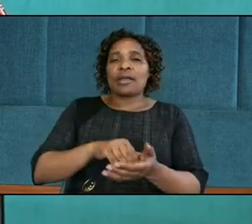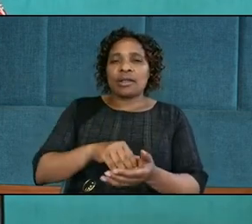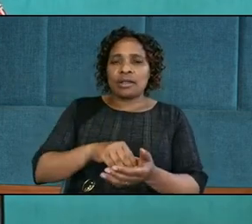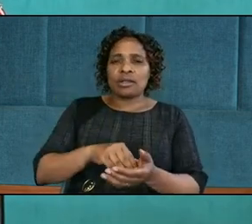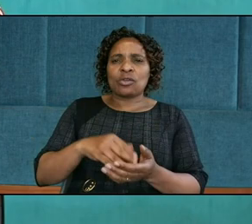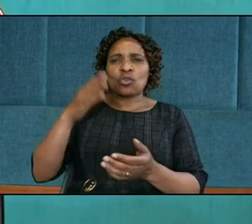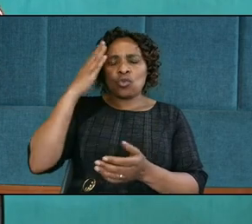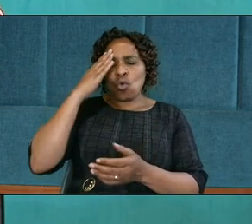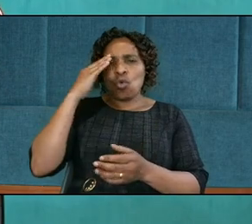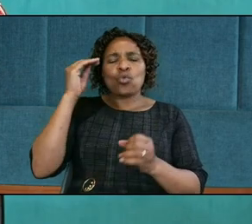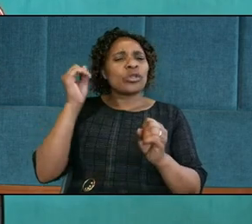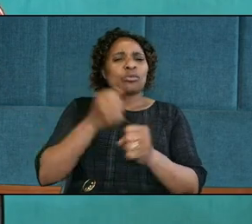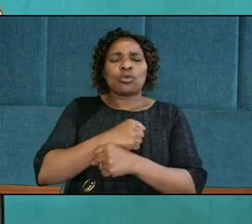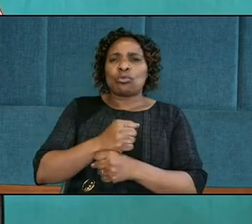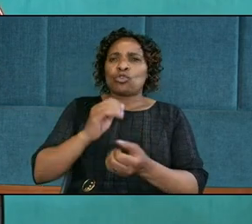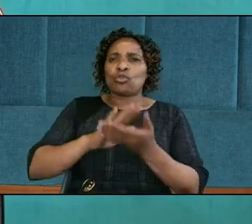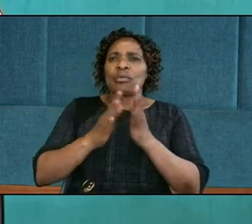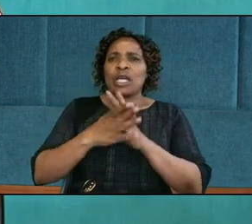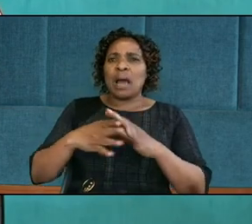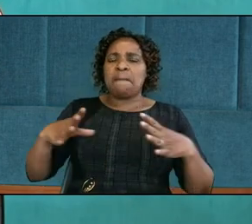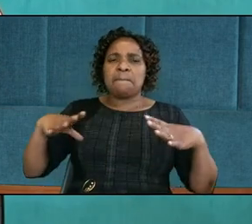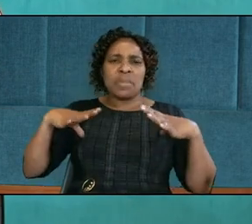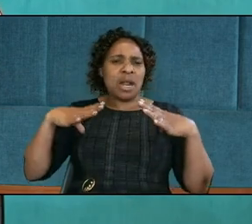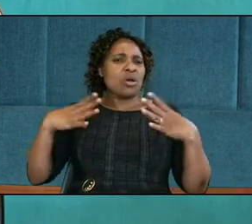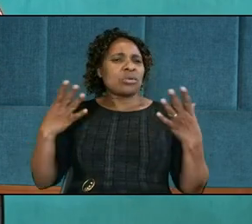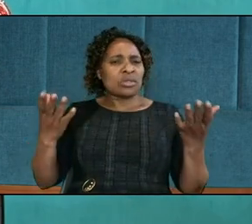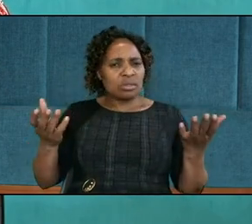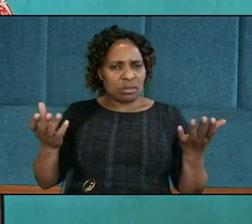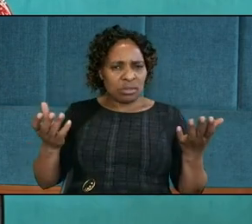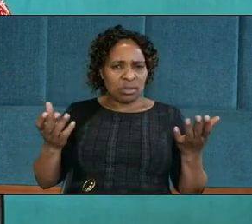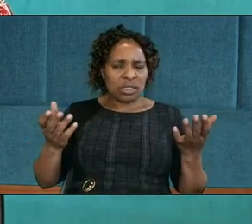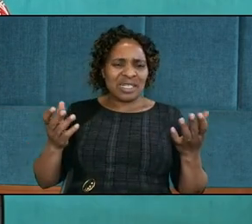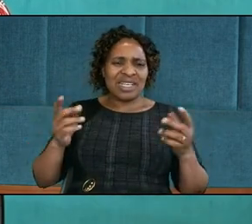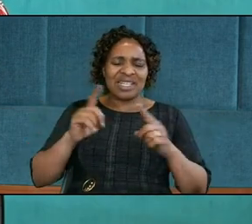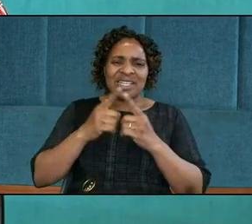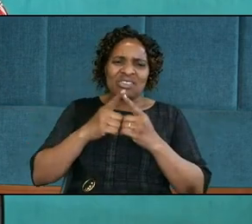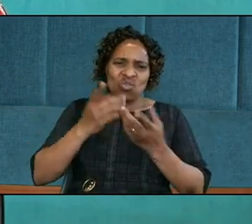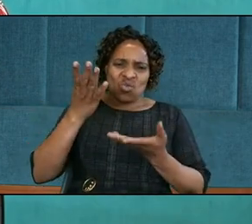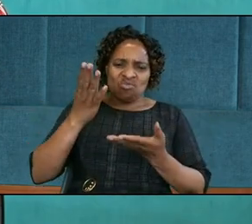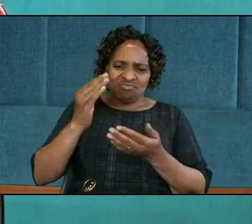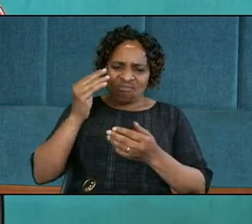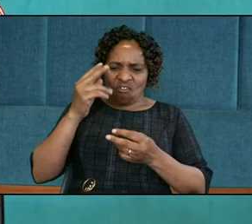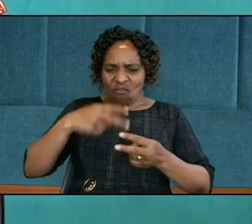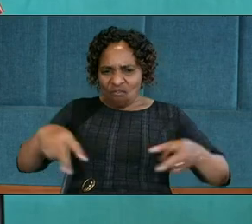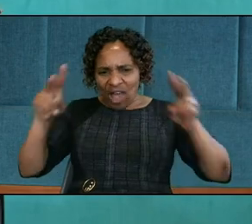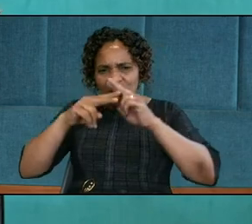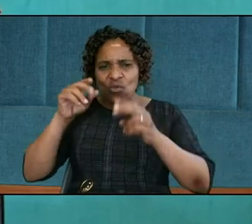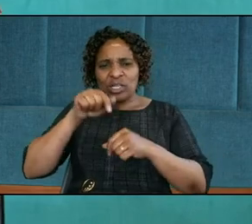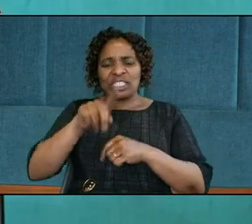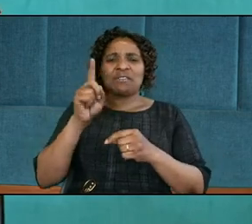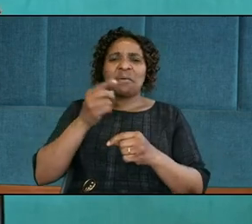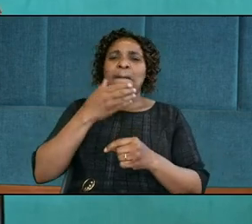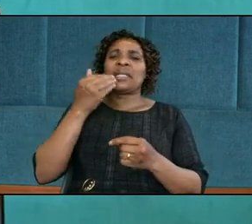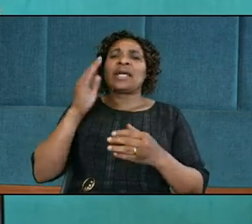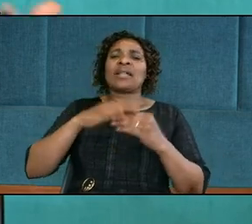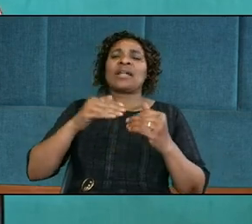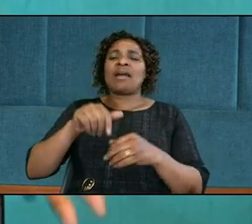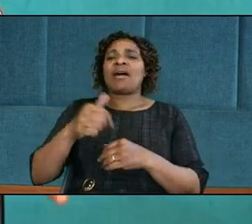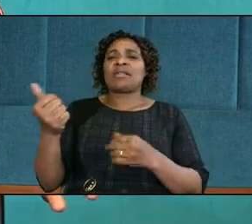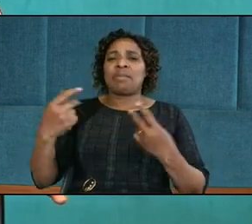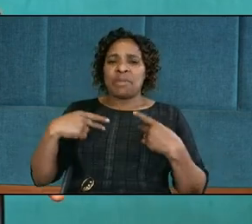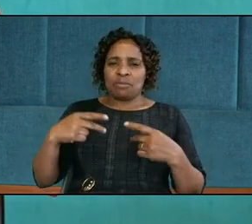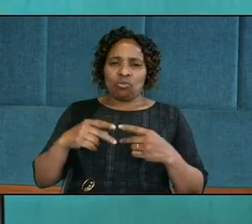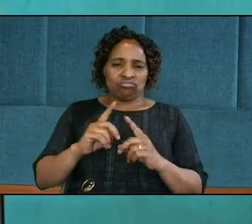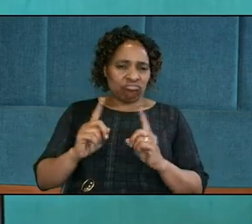know, we are not to be proud, you know, and overestimate ourselves, you know, as better than everybody else, you know, or better